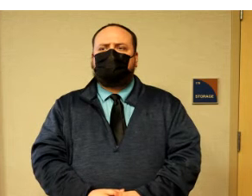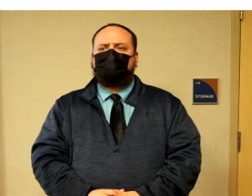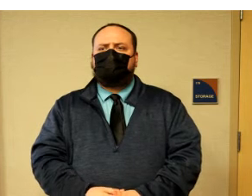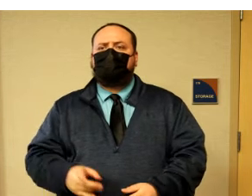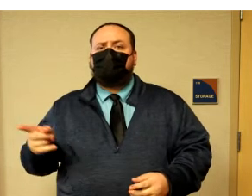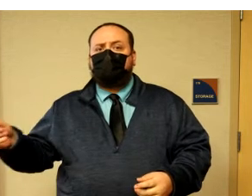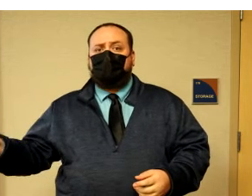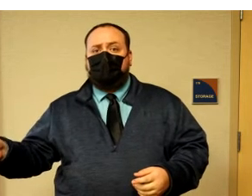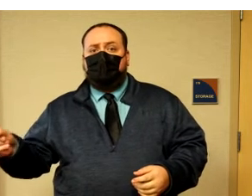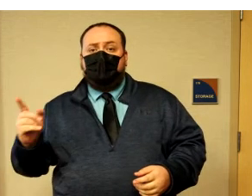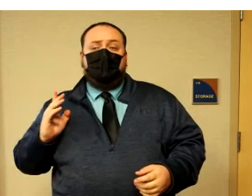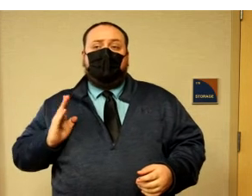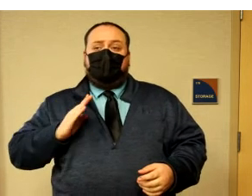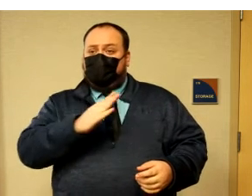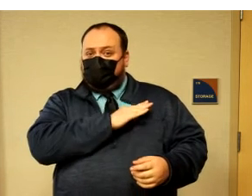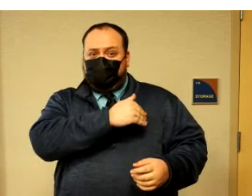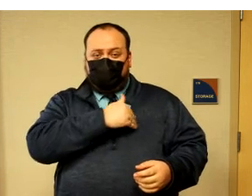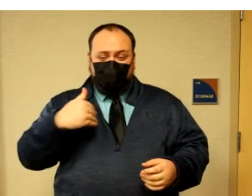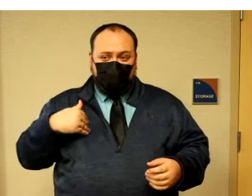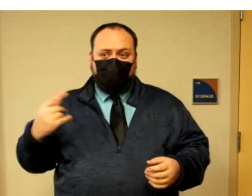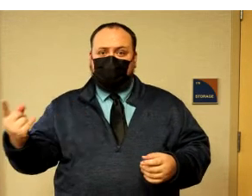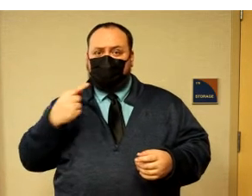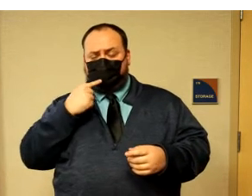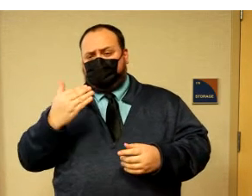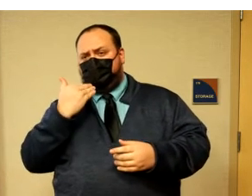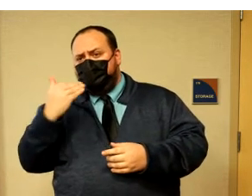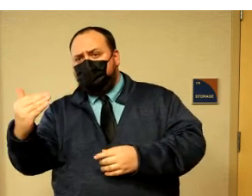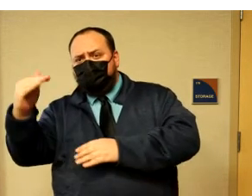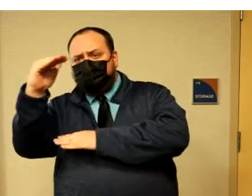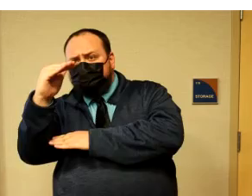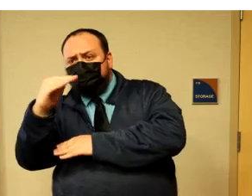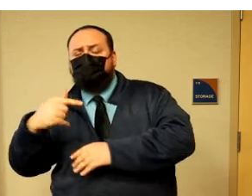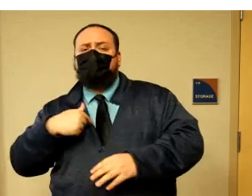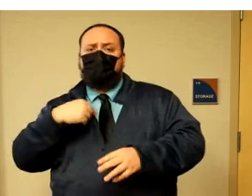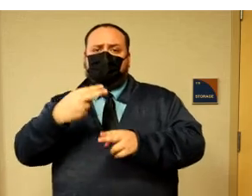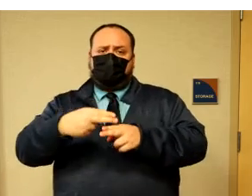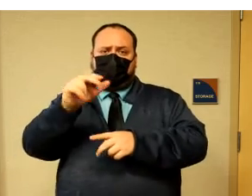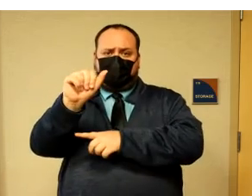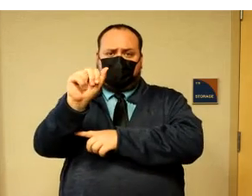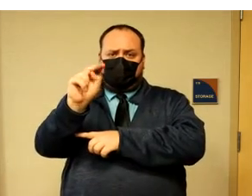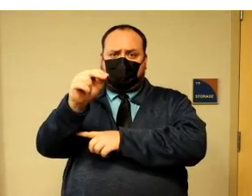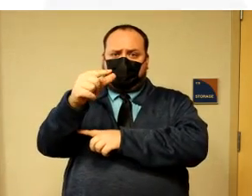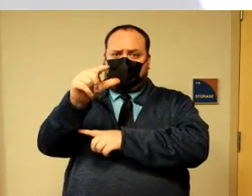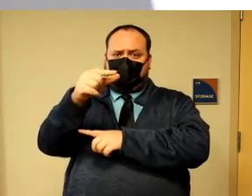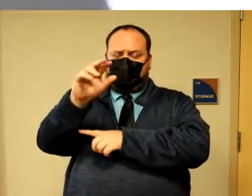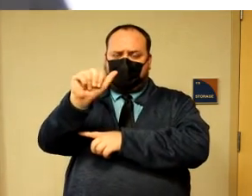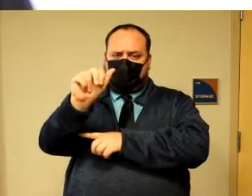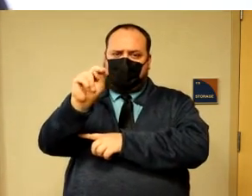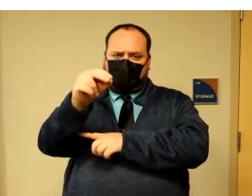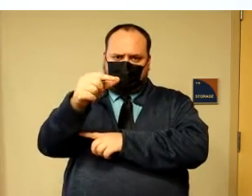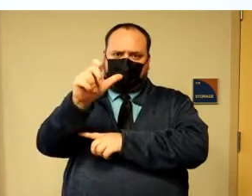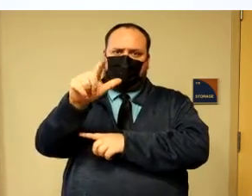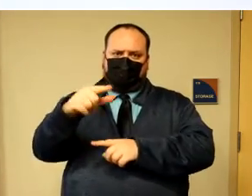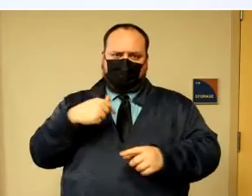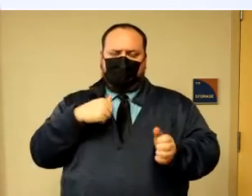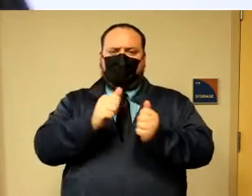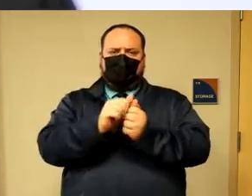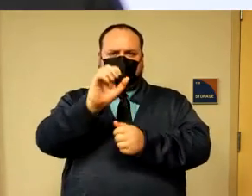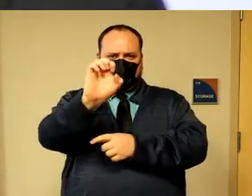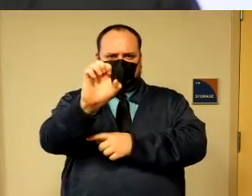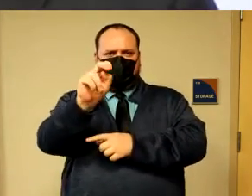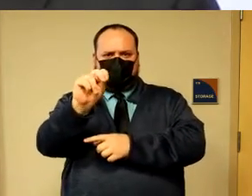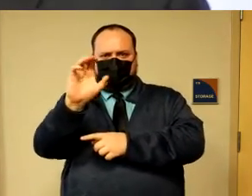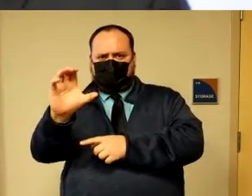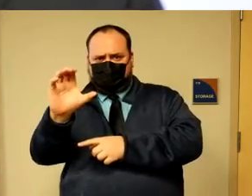Board members, good afternoon or good evening. My name is Angel. I'm with the EMC, which is the Equitable Coalition Map. We